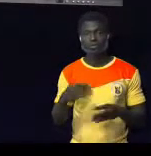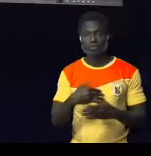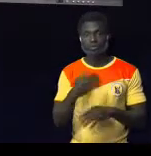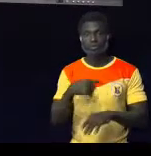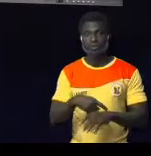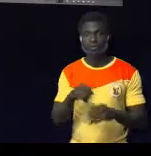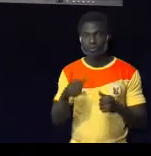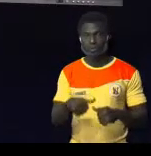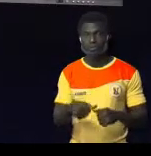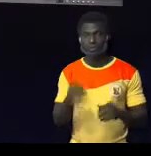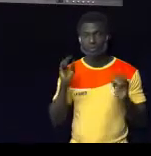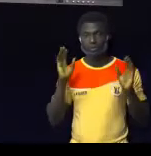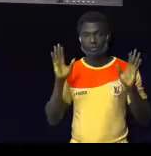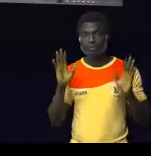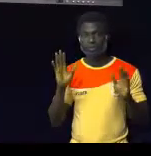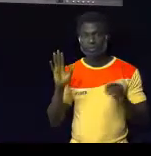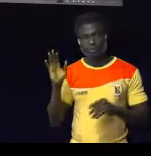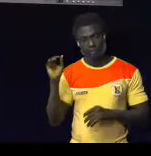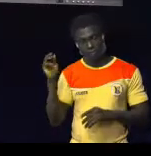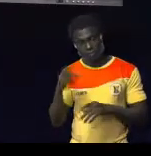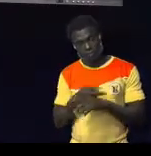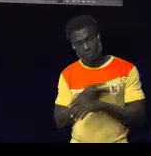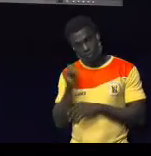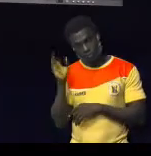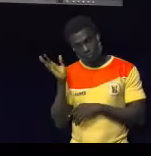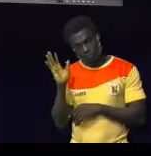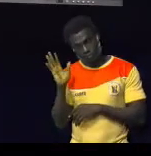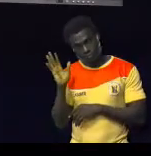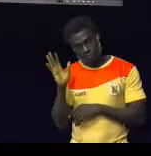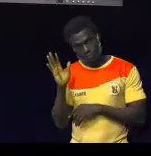time, remain wonderful mathematician.